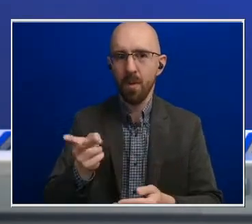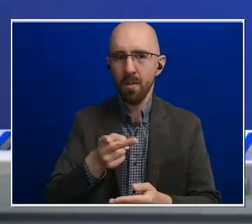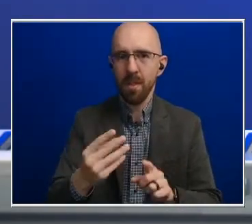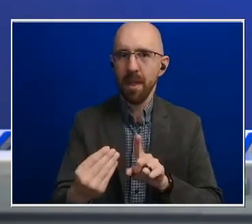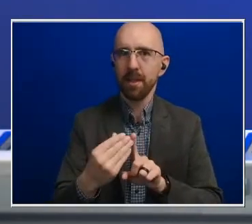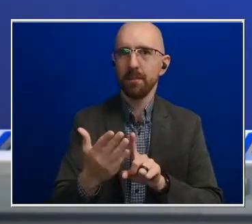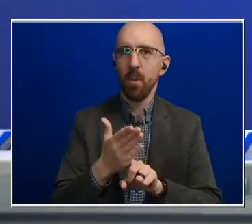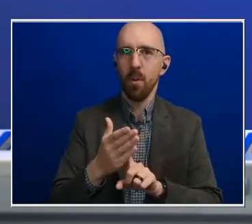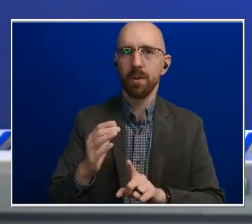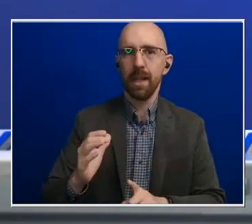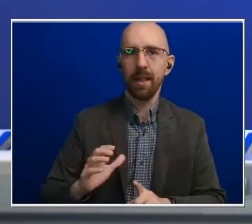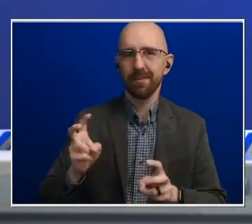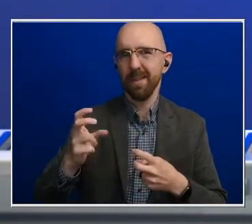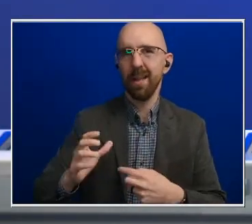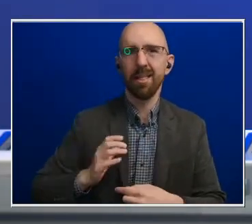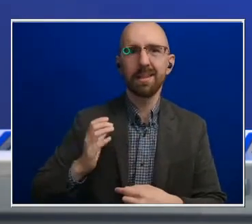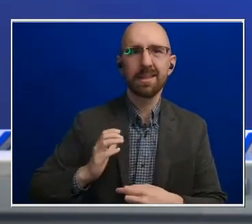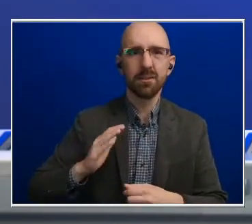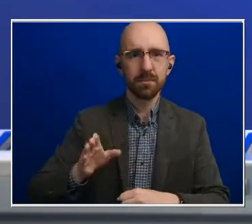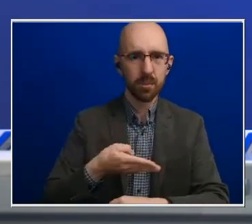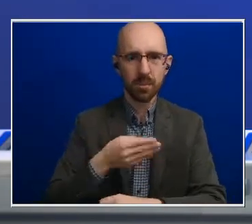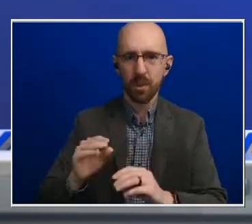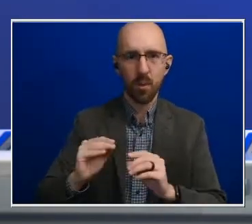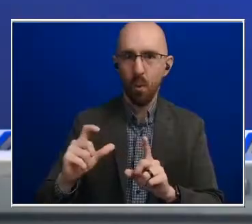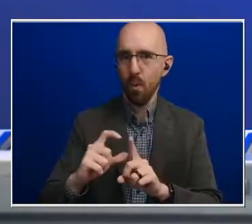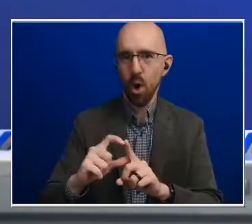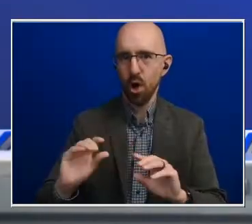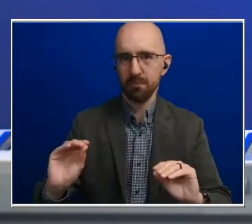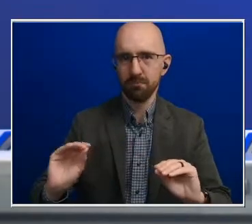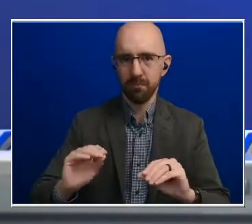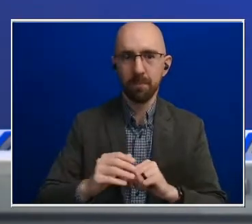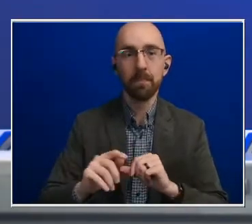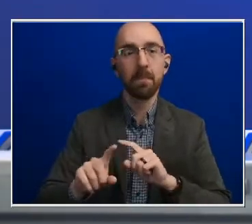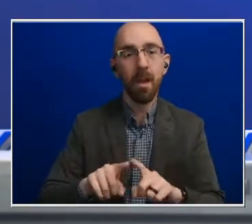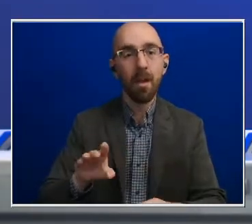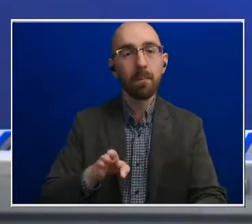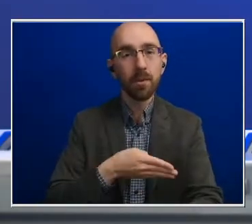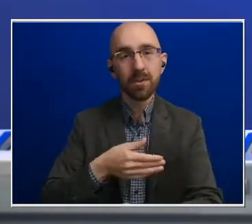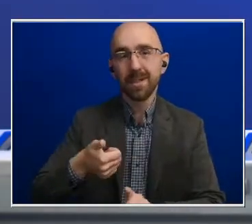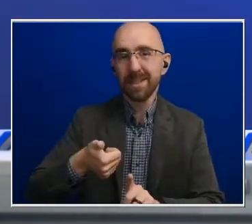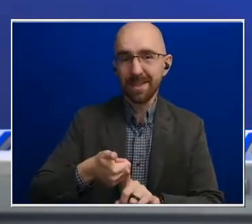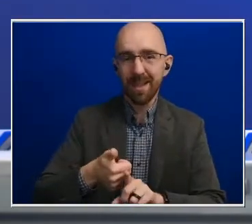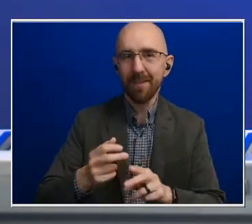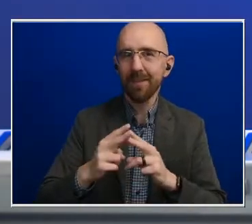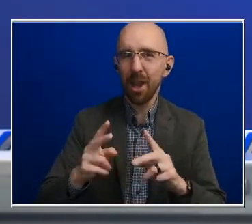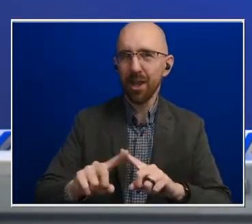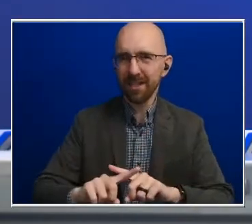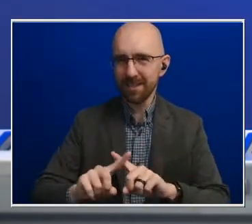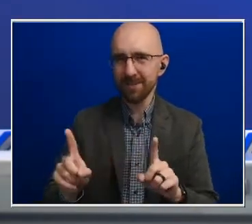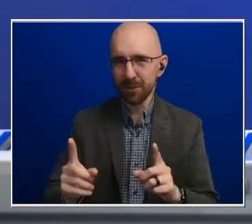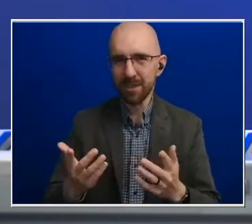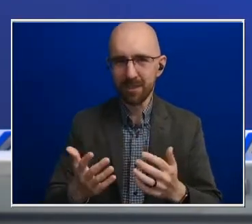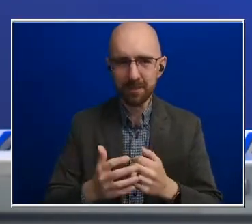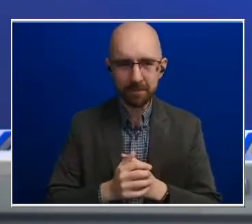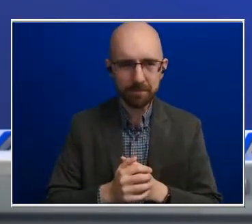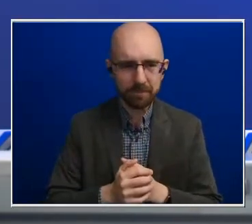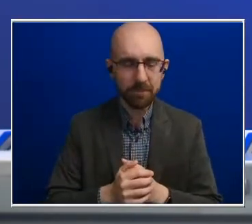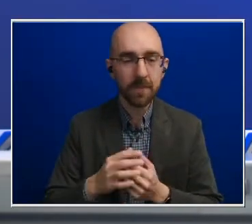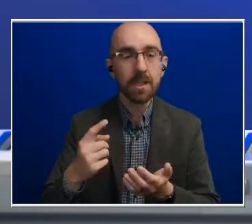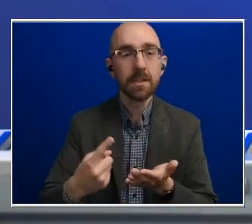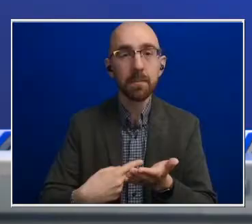music, no words, but the music itself is very different. Sometimes music